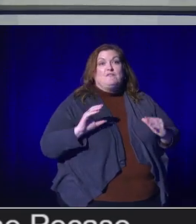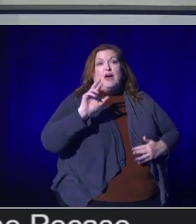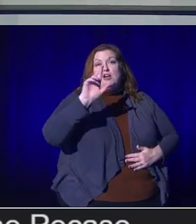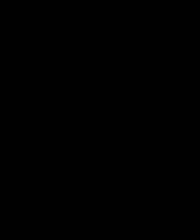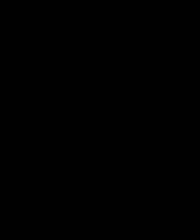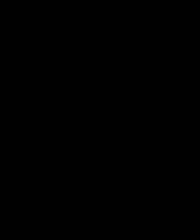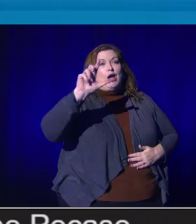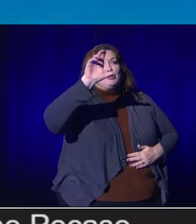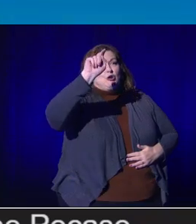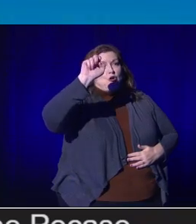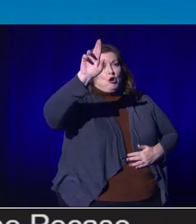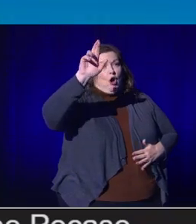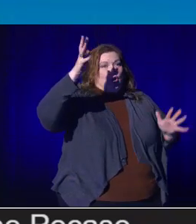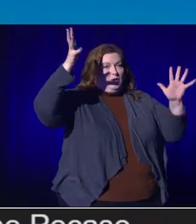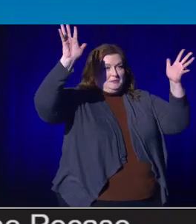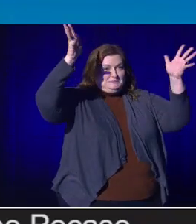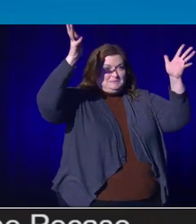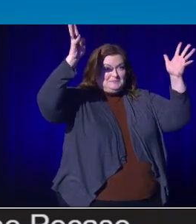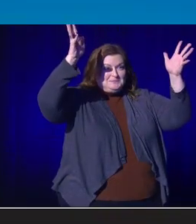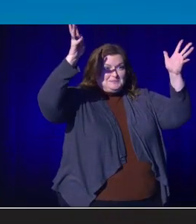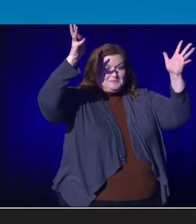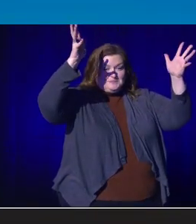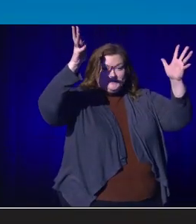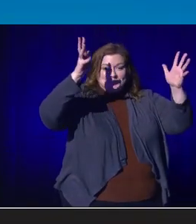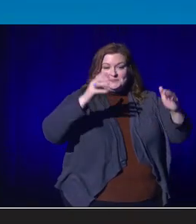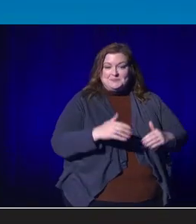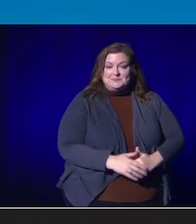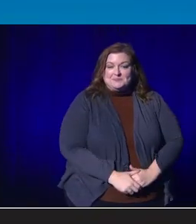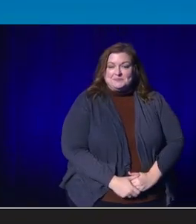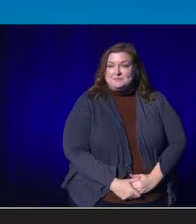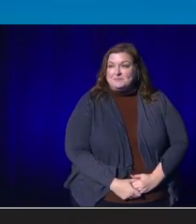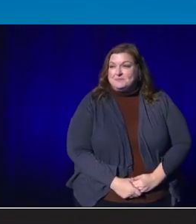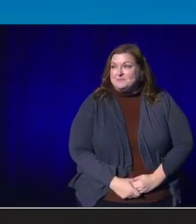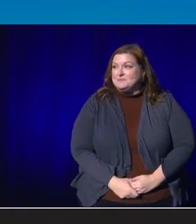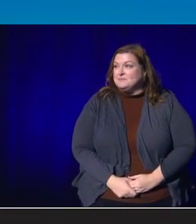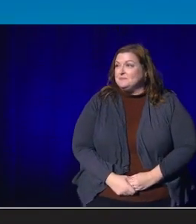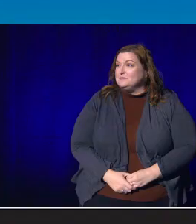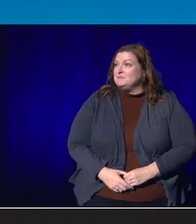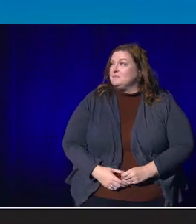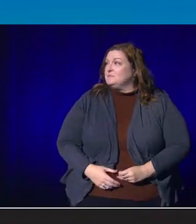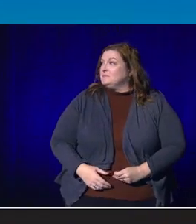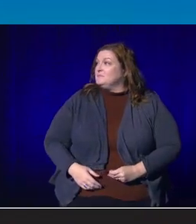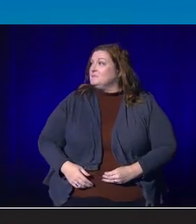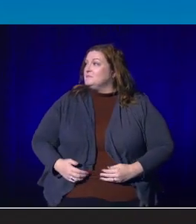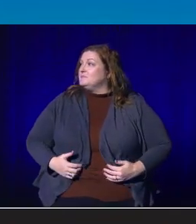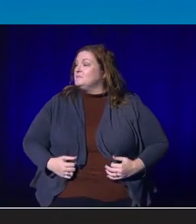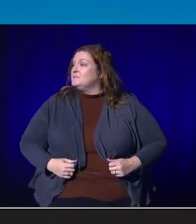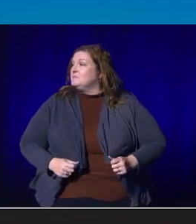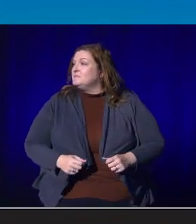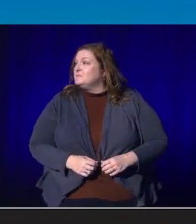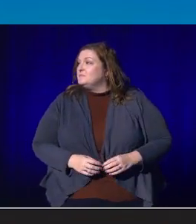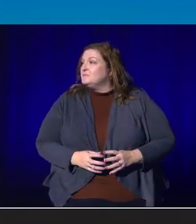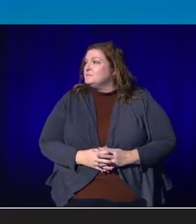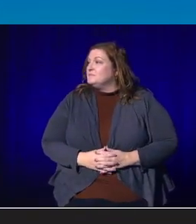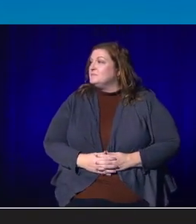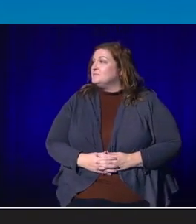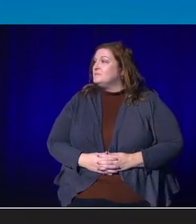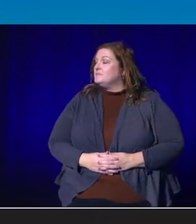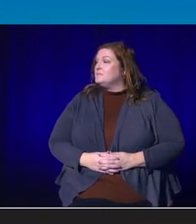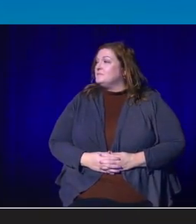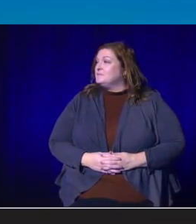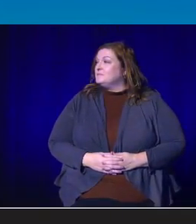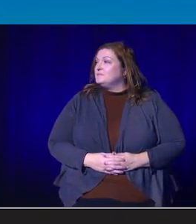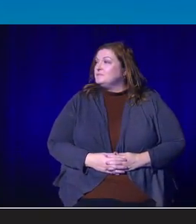Carter. ACS 150, chemistry is everything. From atoms small to the lives